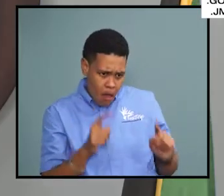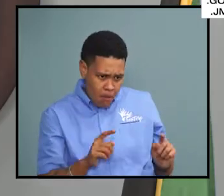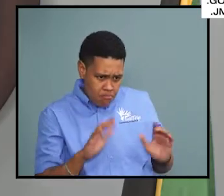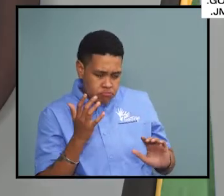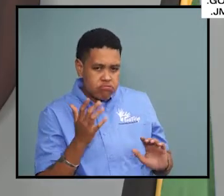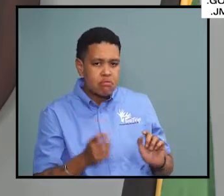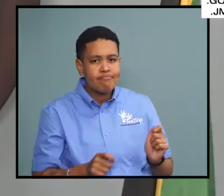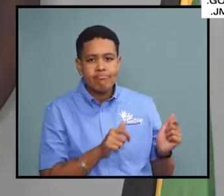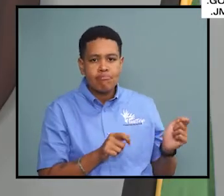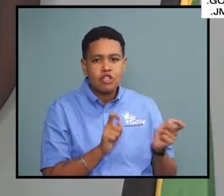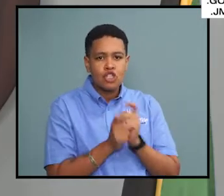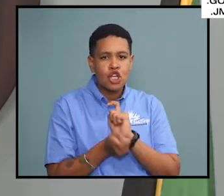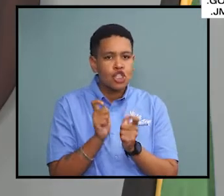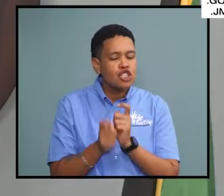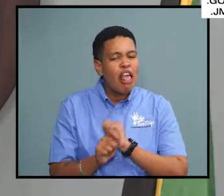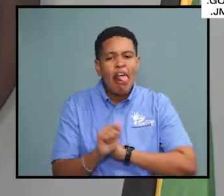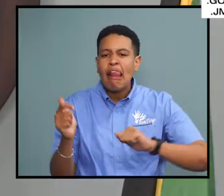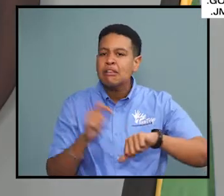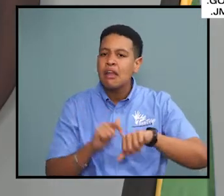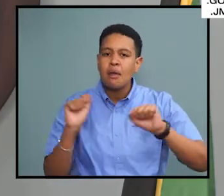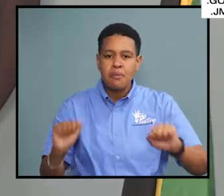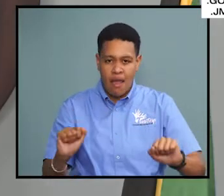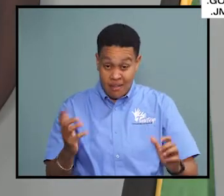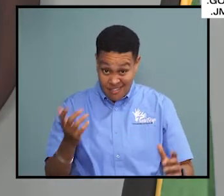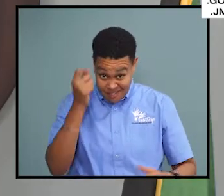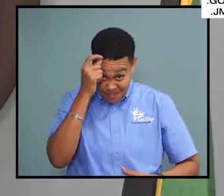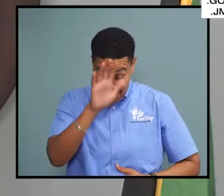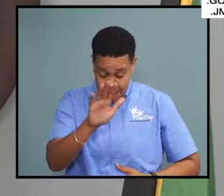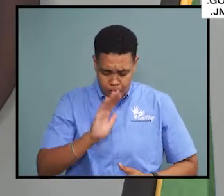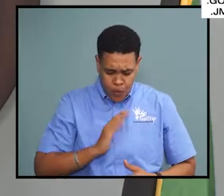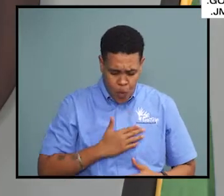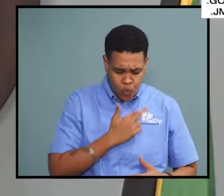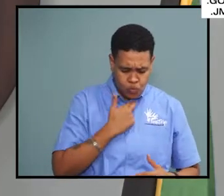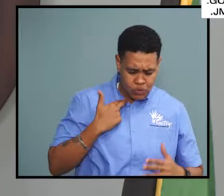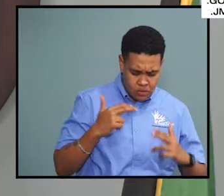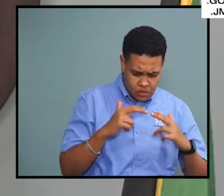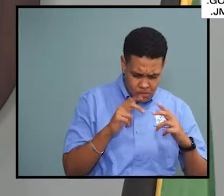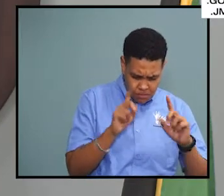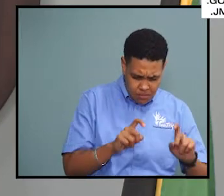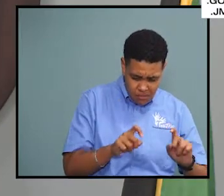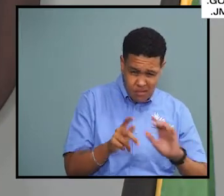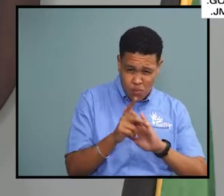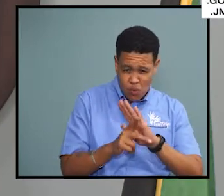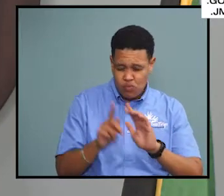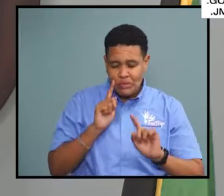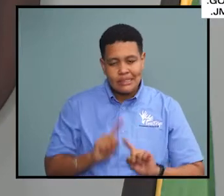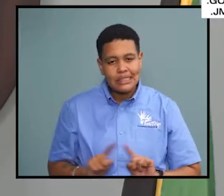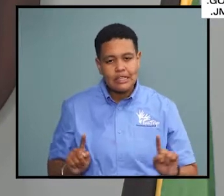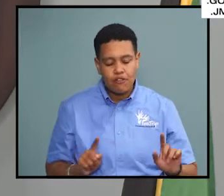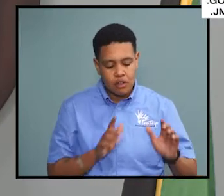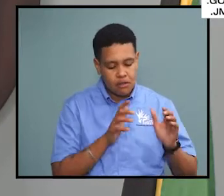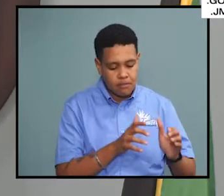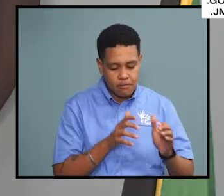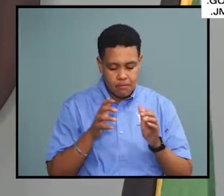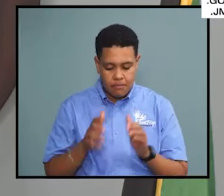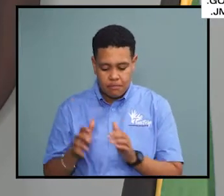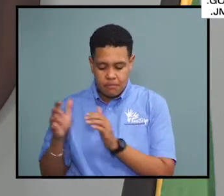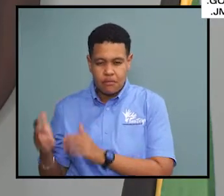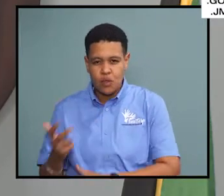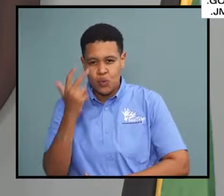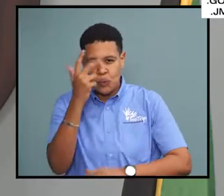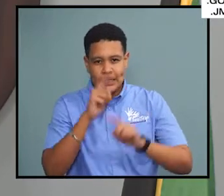our risk-based testing and quarantine protocols differ among the following three categories of